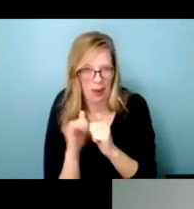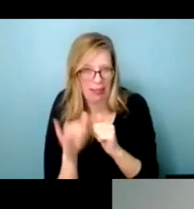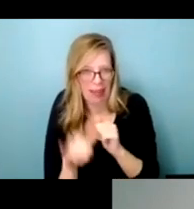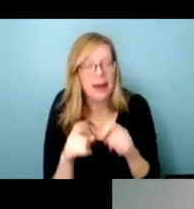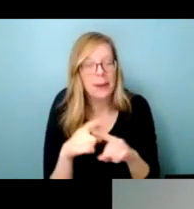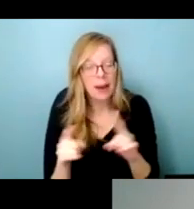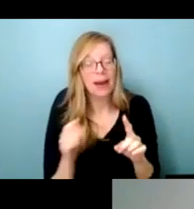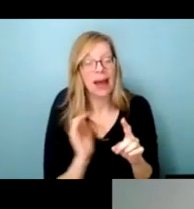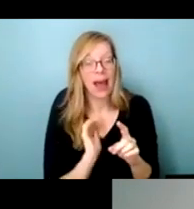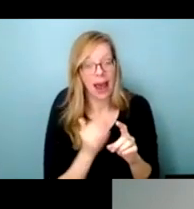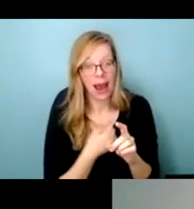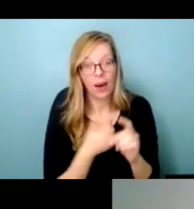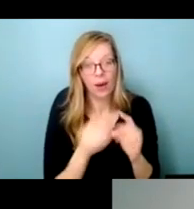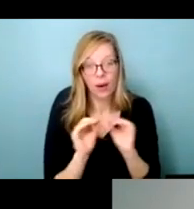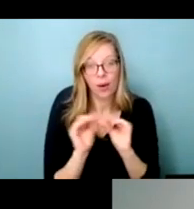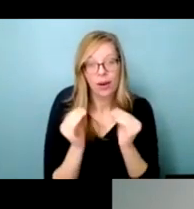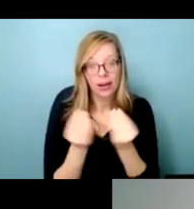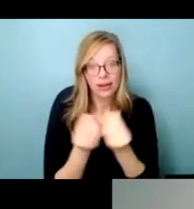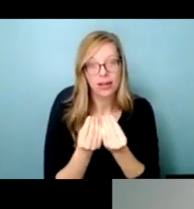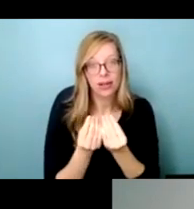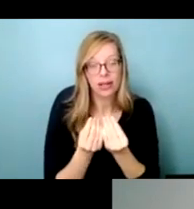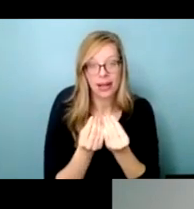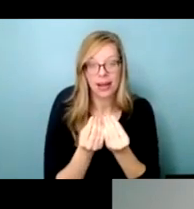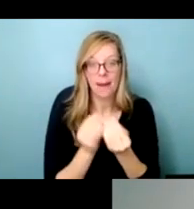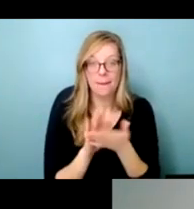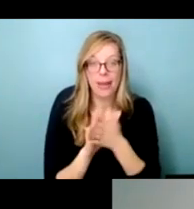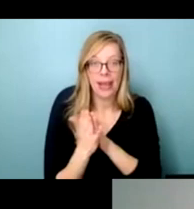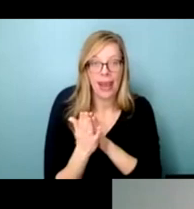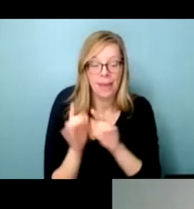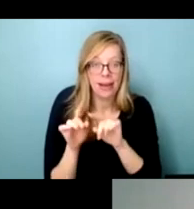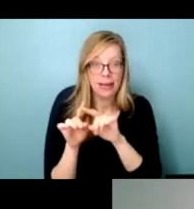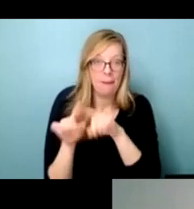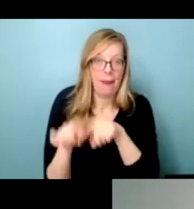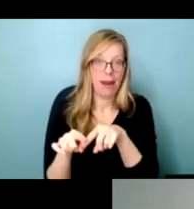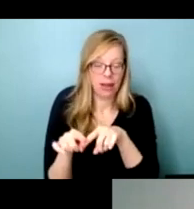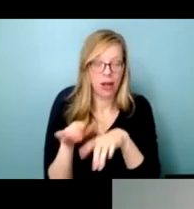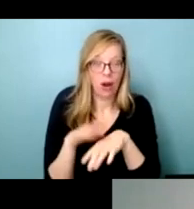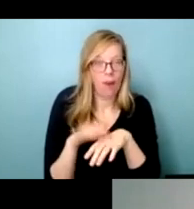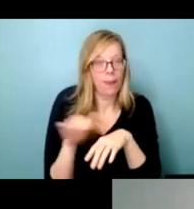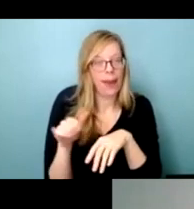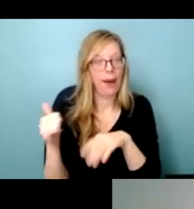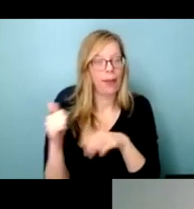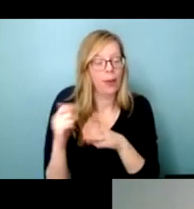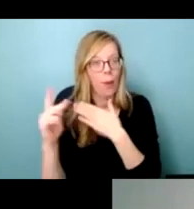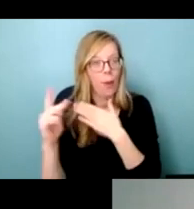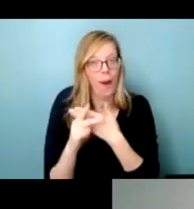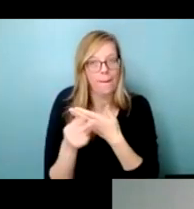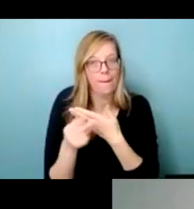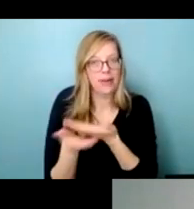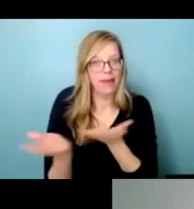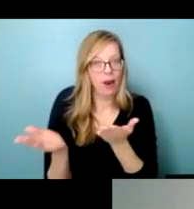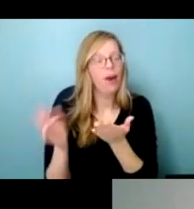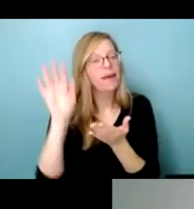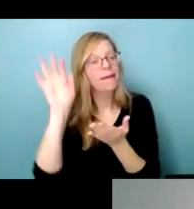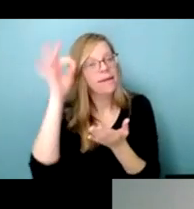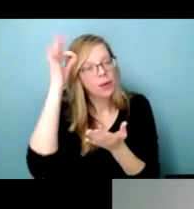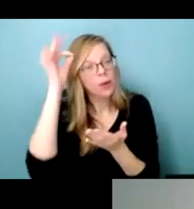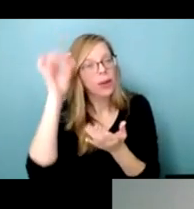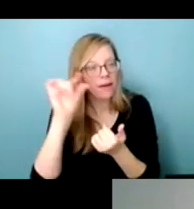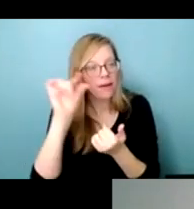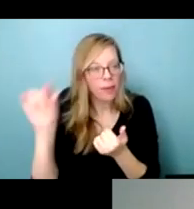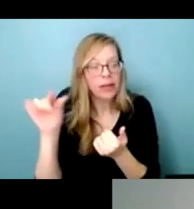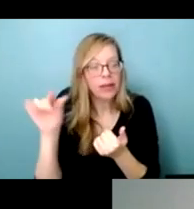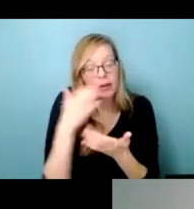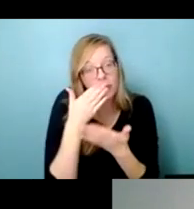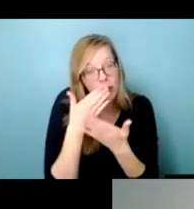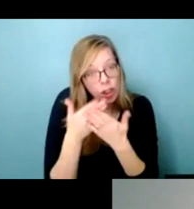our organization, you know, became a bit dependent on the programs that were out there currently. The federal government has done a really good